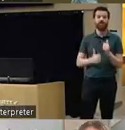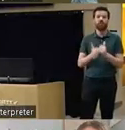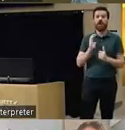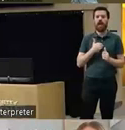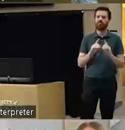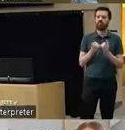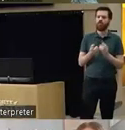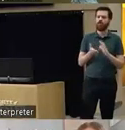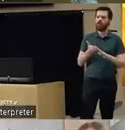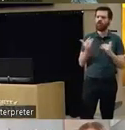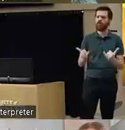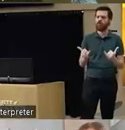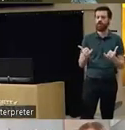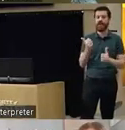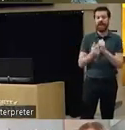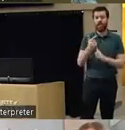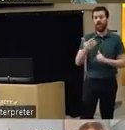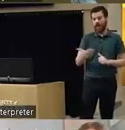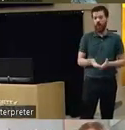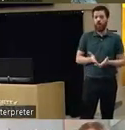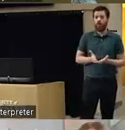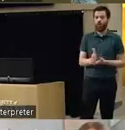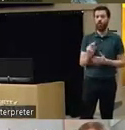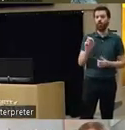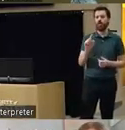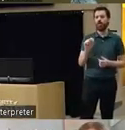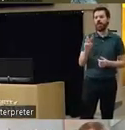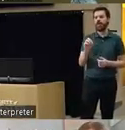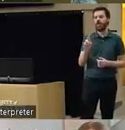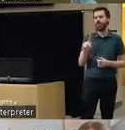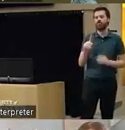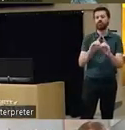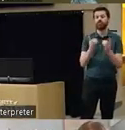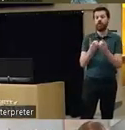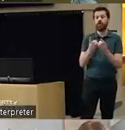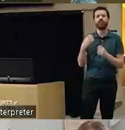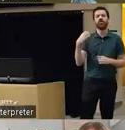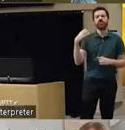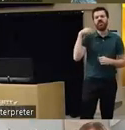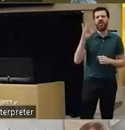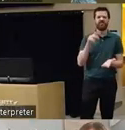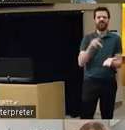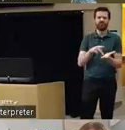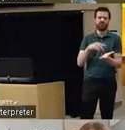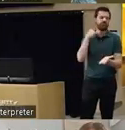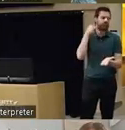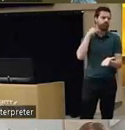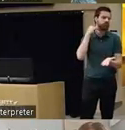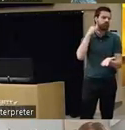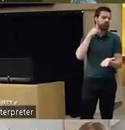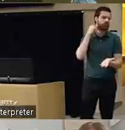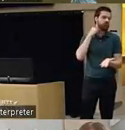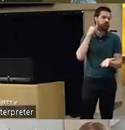now. So everyone is hired through the network department chair of psychiatry. The